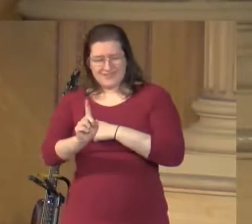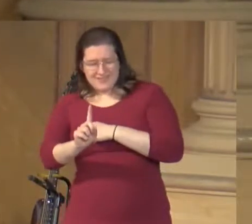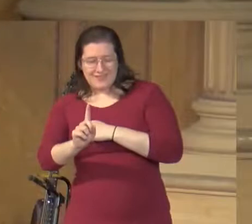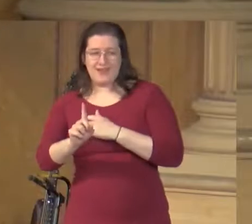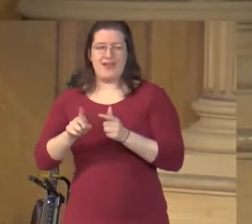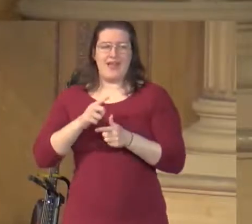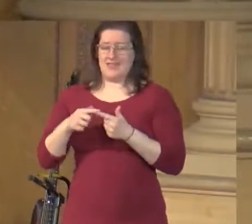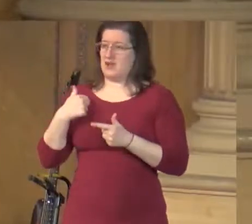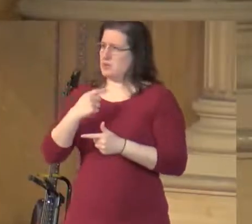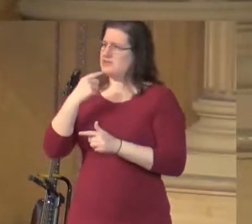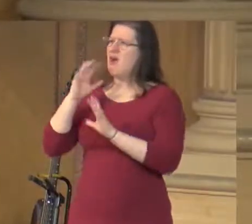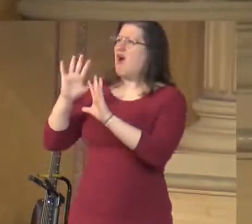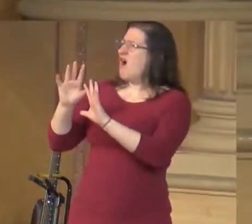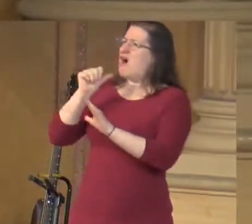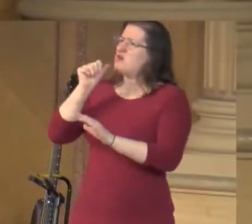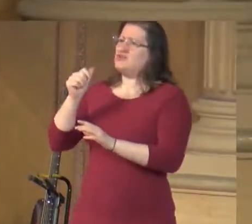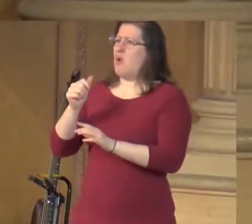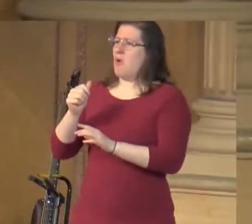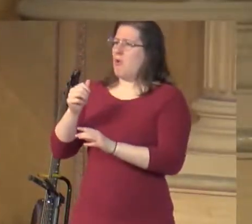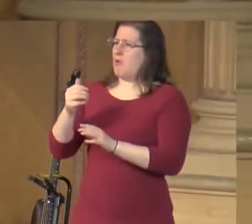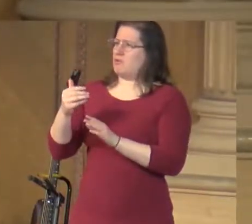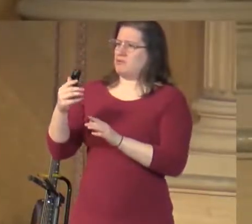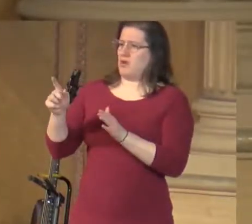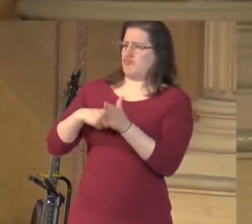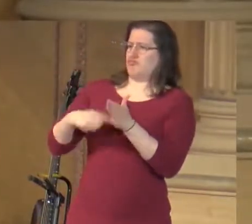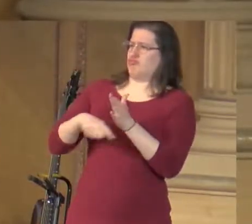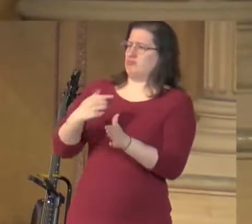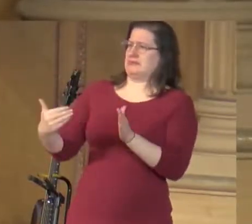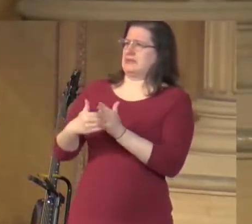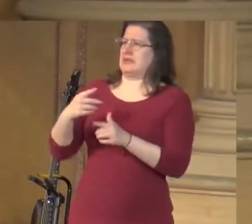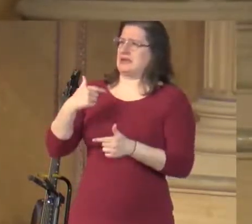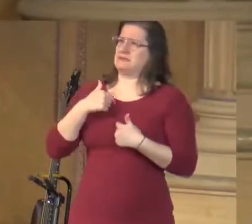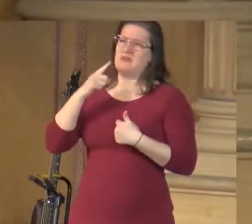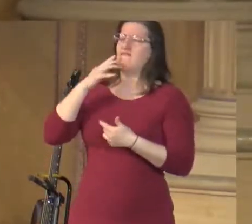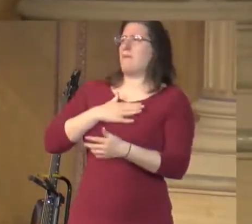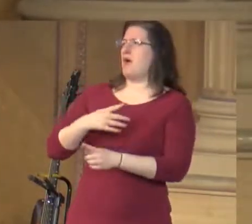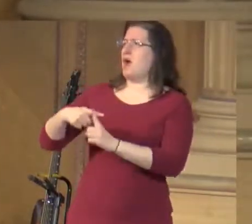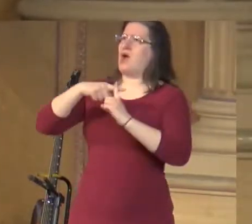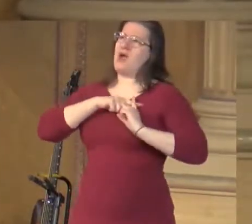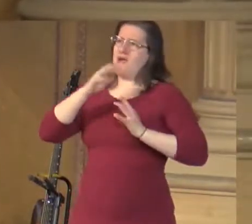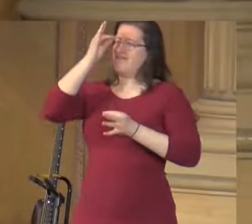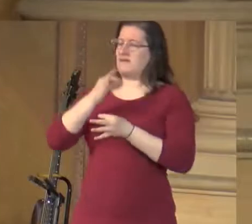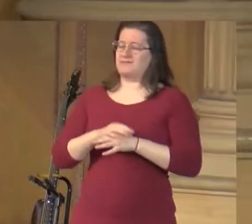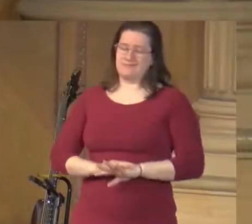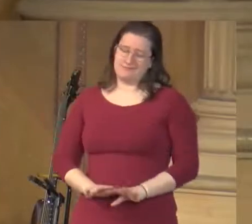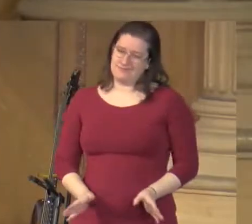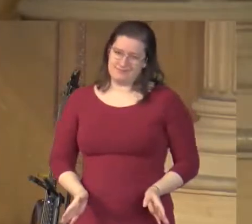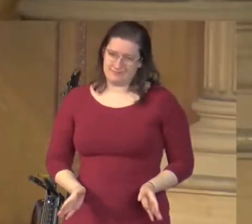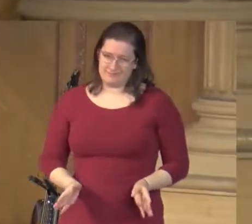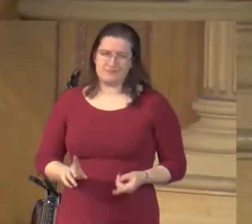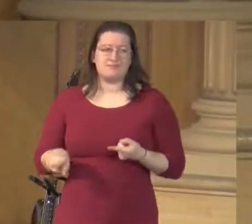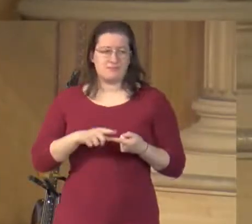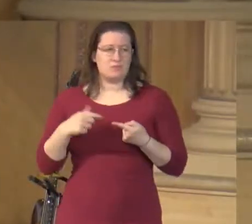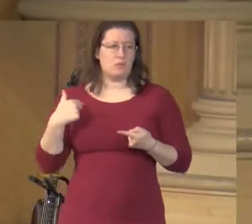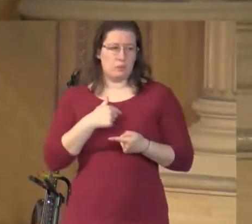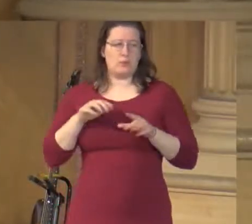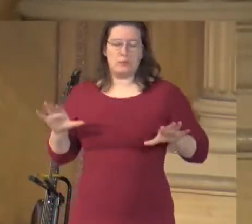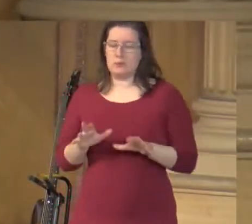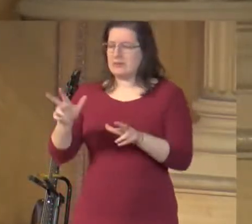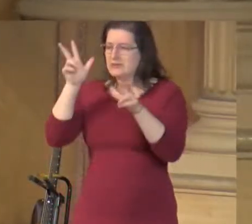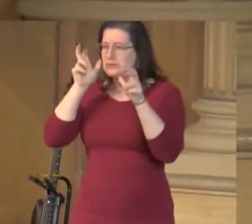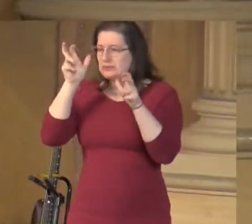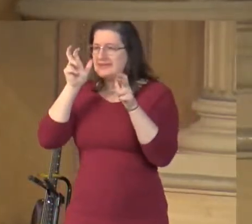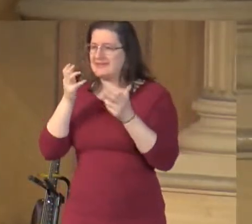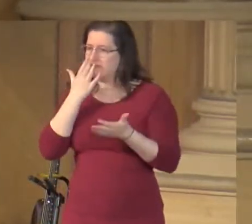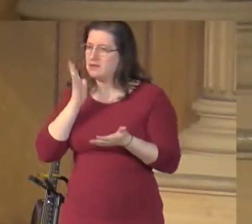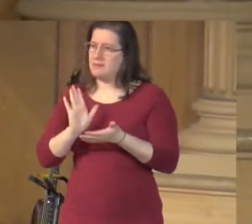But Peter says there's a shameful kind of suffering. And that's the kind that we bring on ourselves when we overtly do evil and we suffer for it or when we're